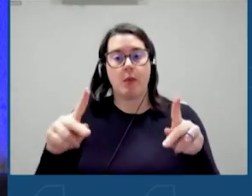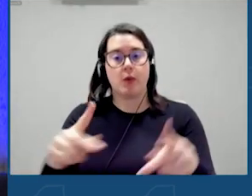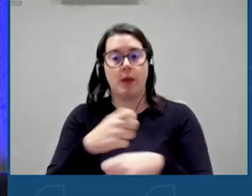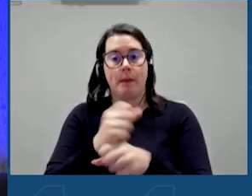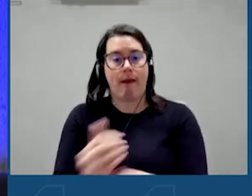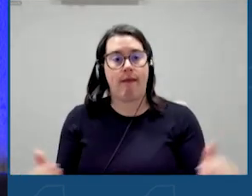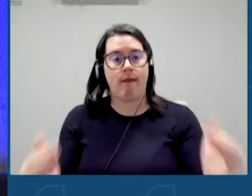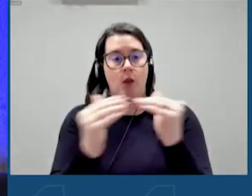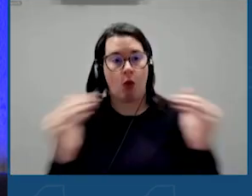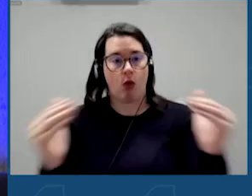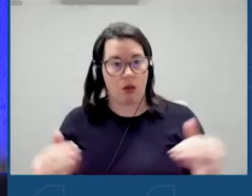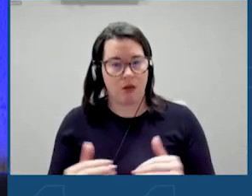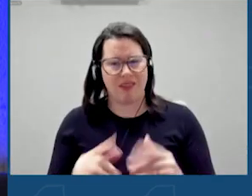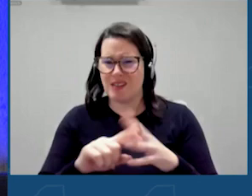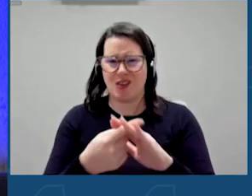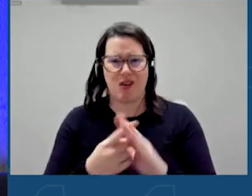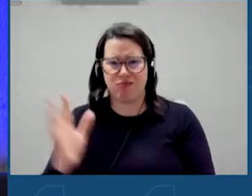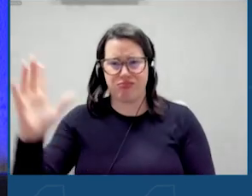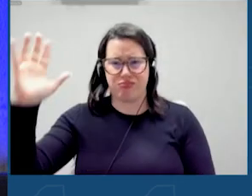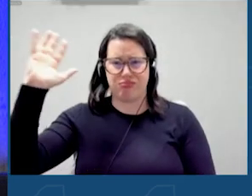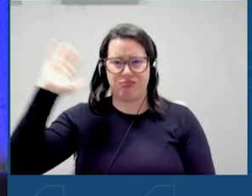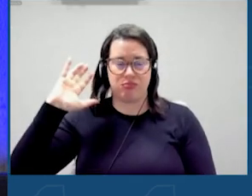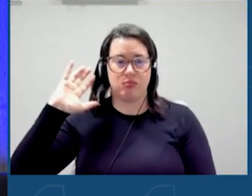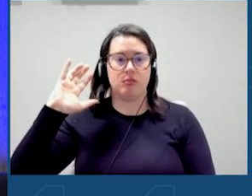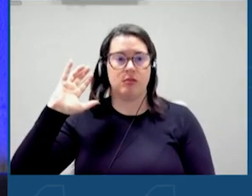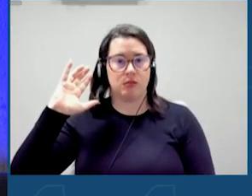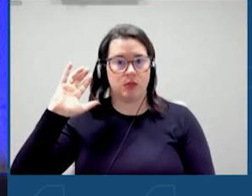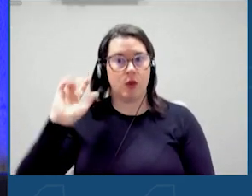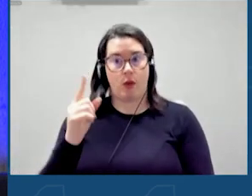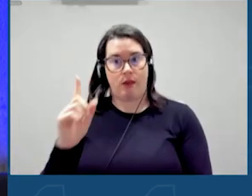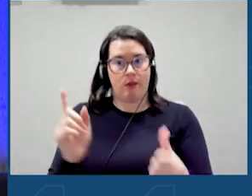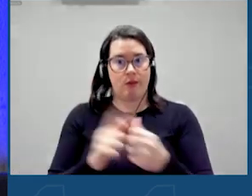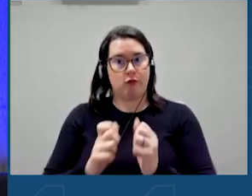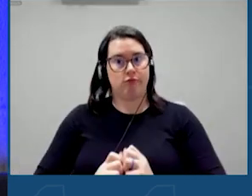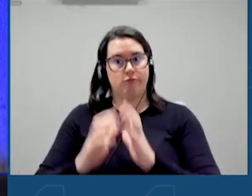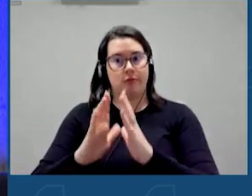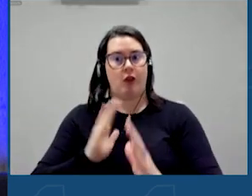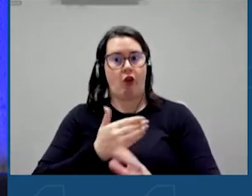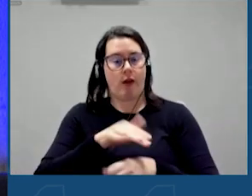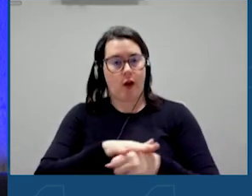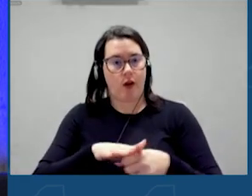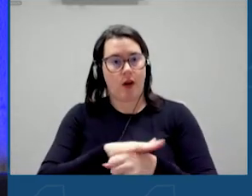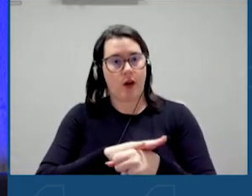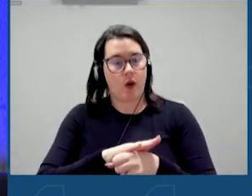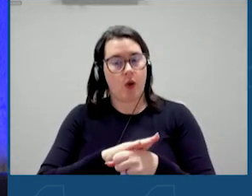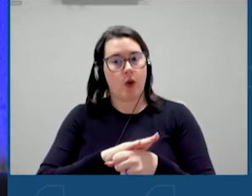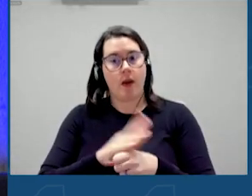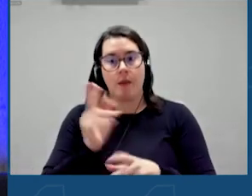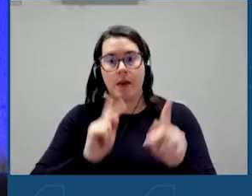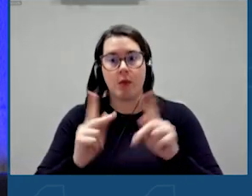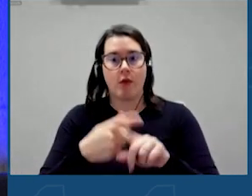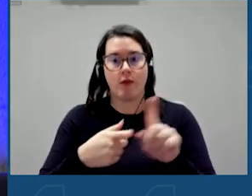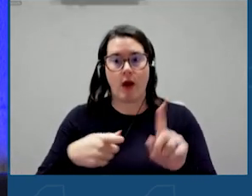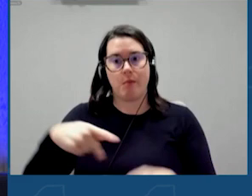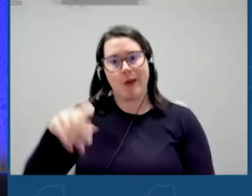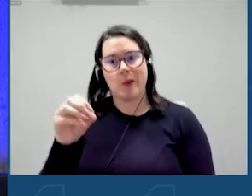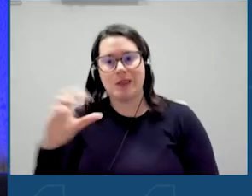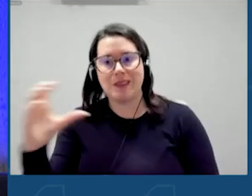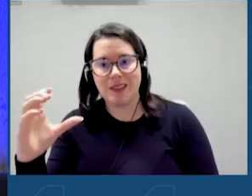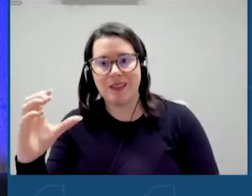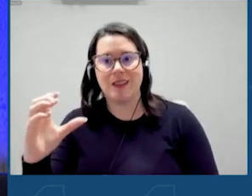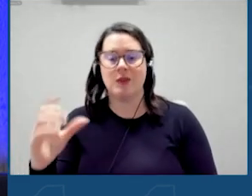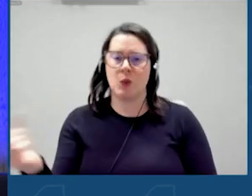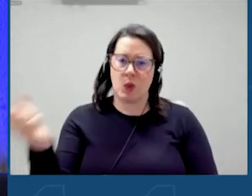started way back there, one of the early founders in our area. And we invited people from communities of color to sit on our front porch in our